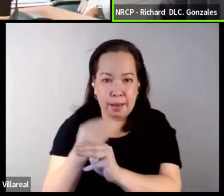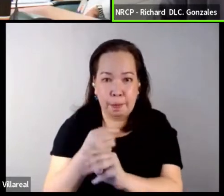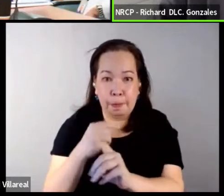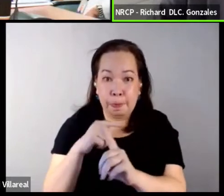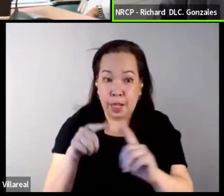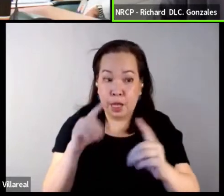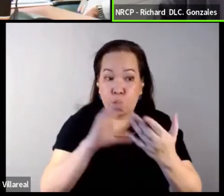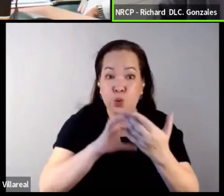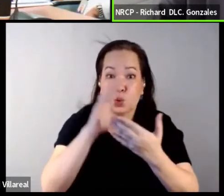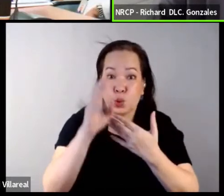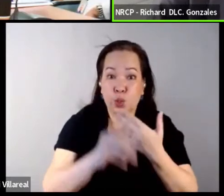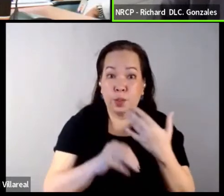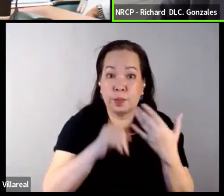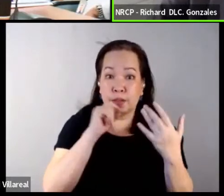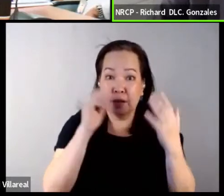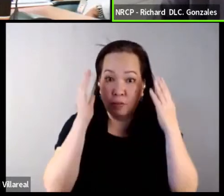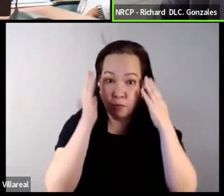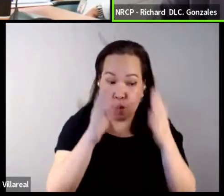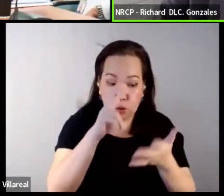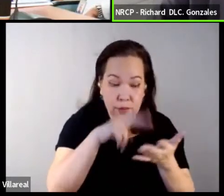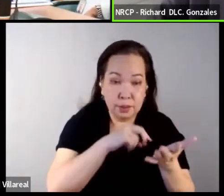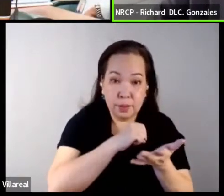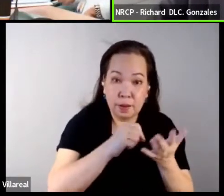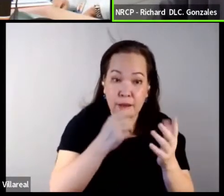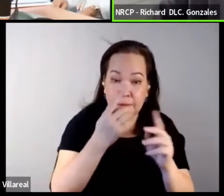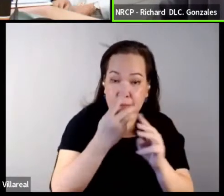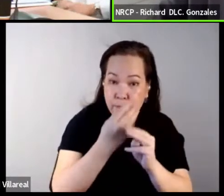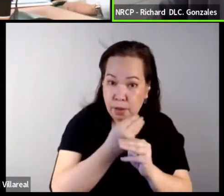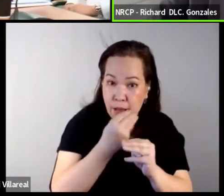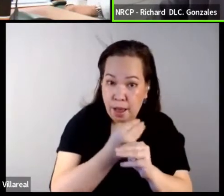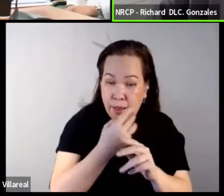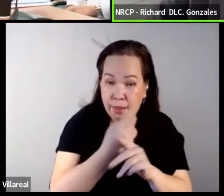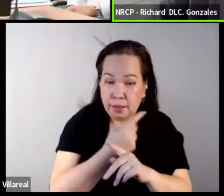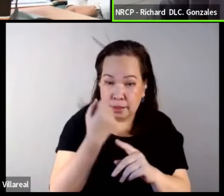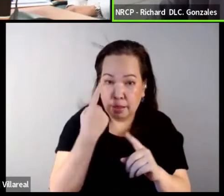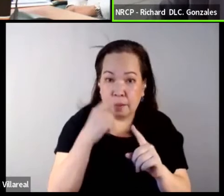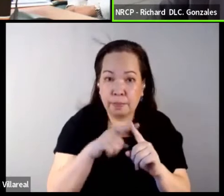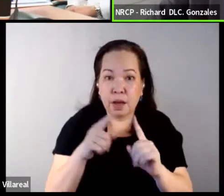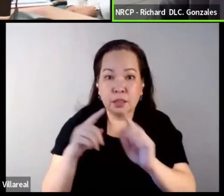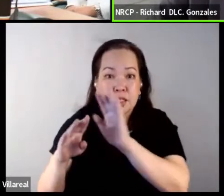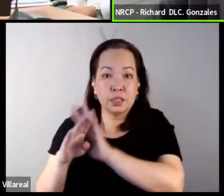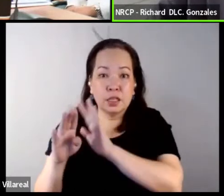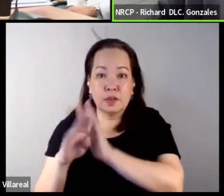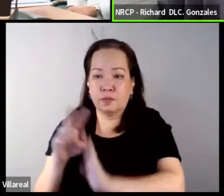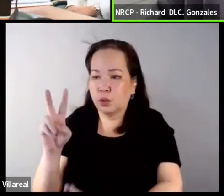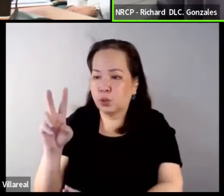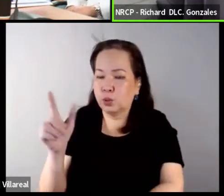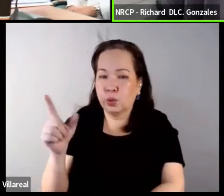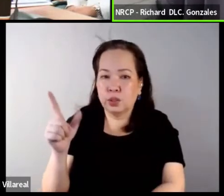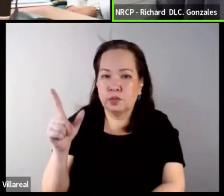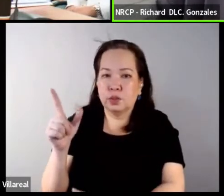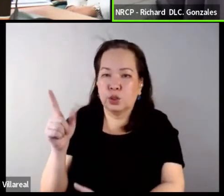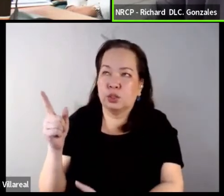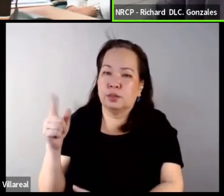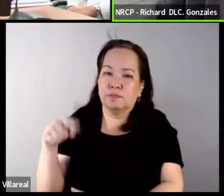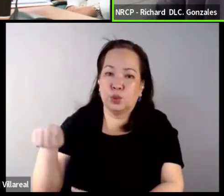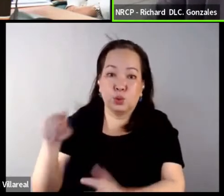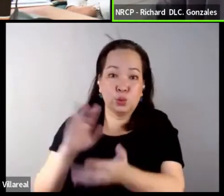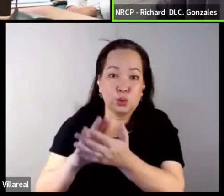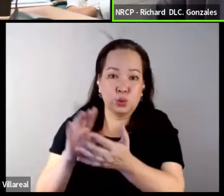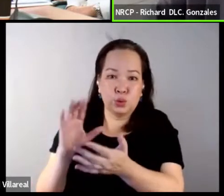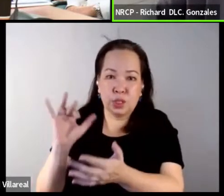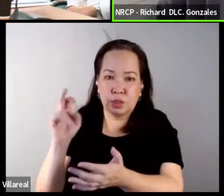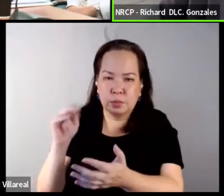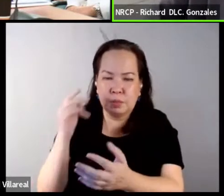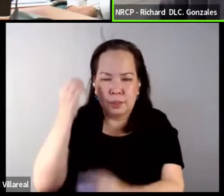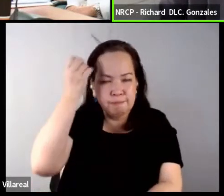should focus not only on literacy and numeracy, but also on developing the 21st century skills, including